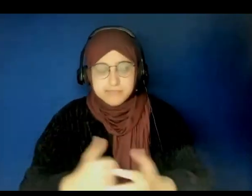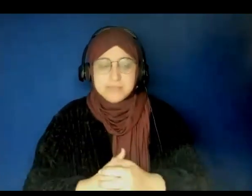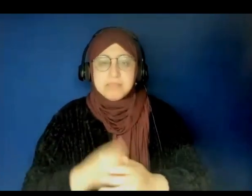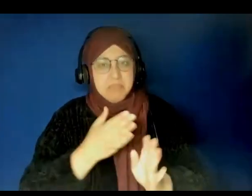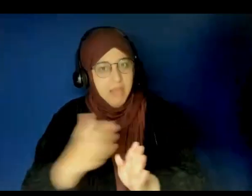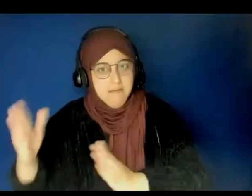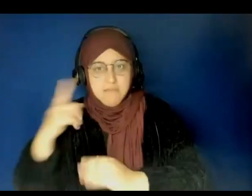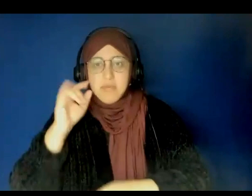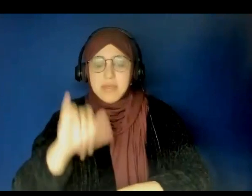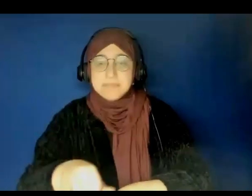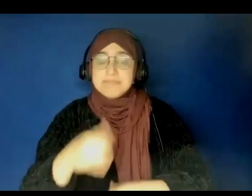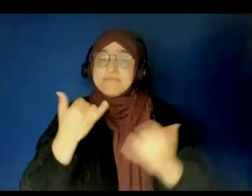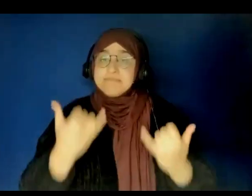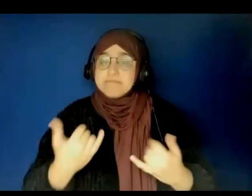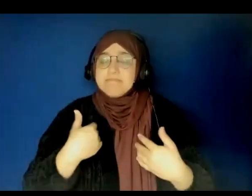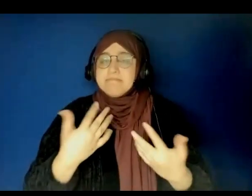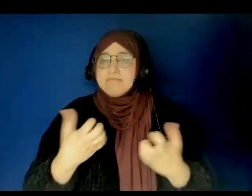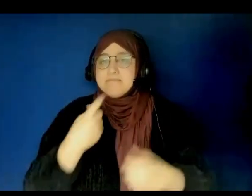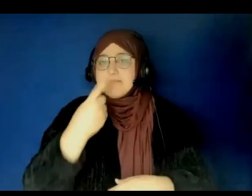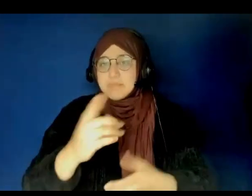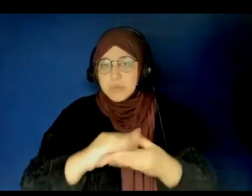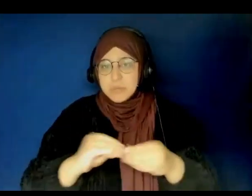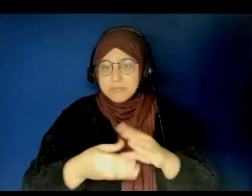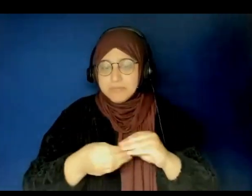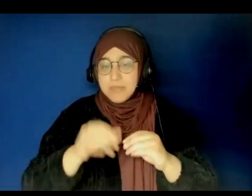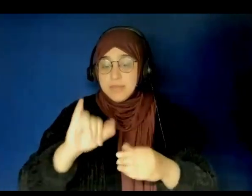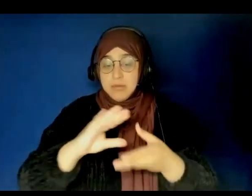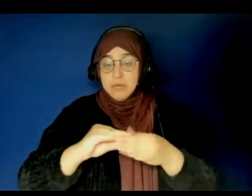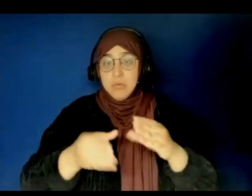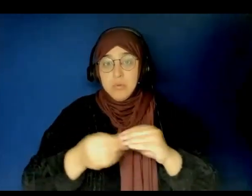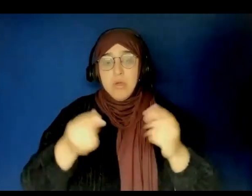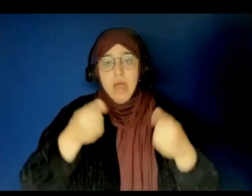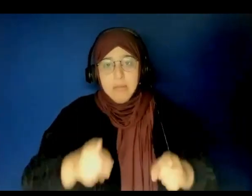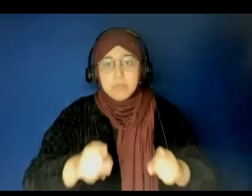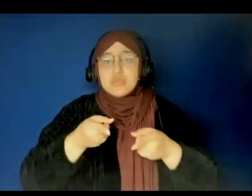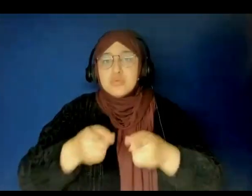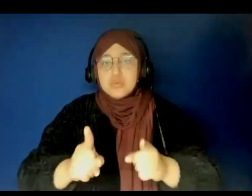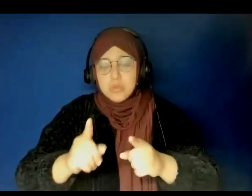happened during the lifetime of the Prophet sallallahu alaihi wasallam.